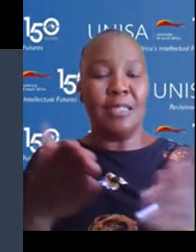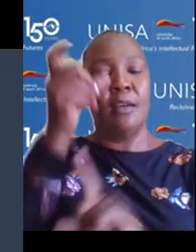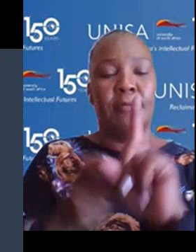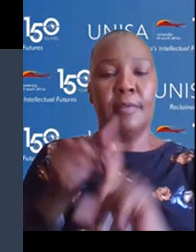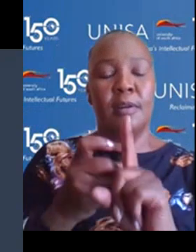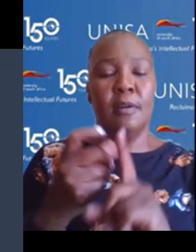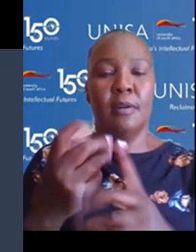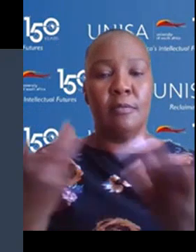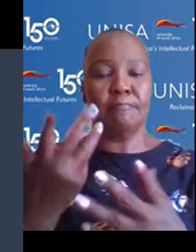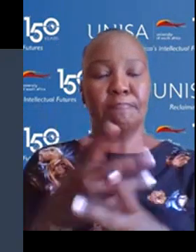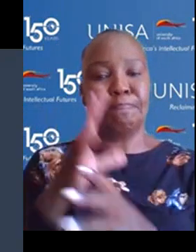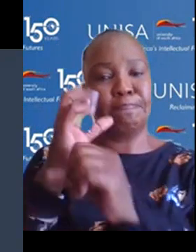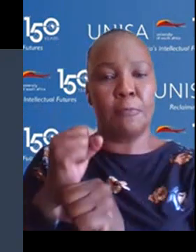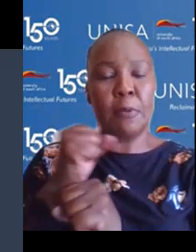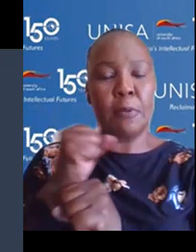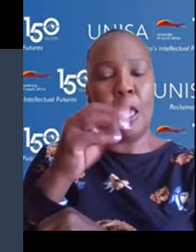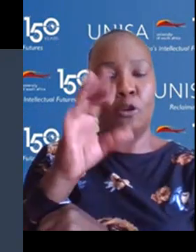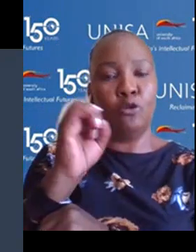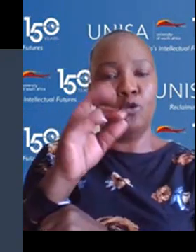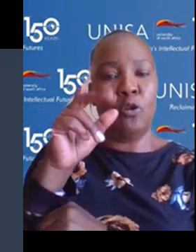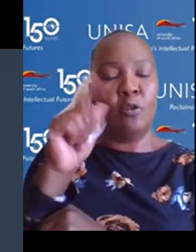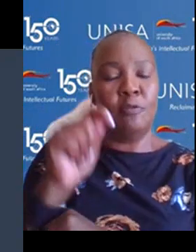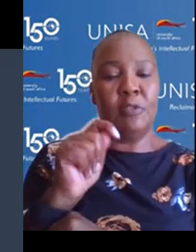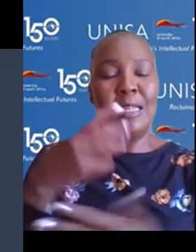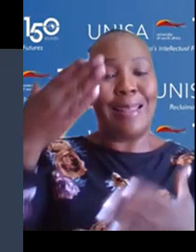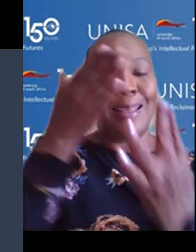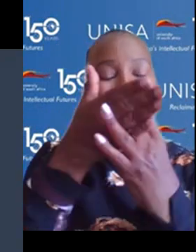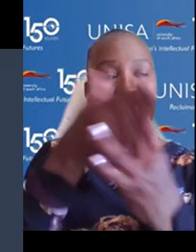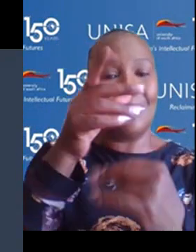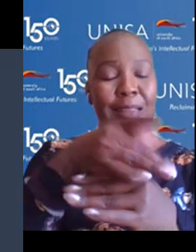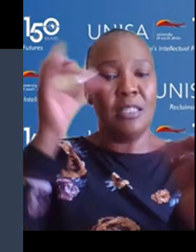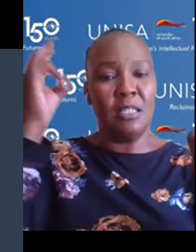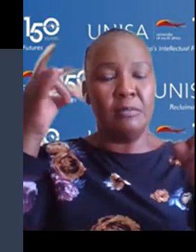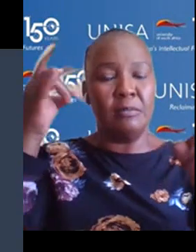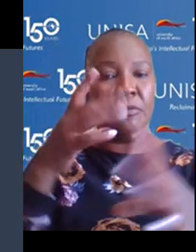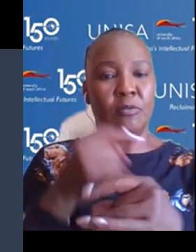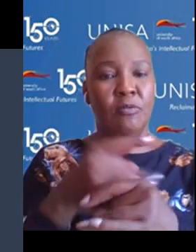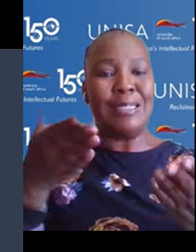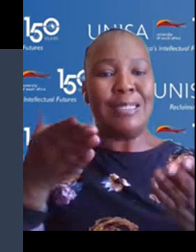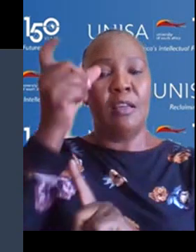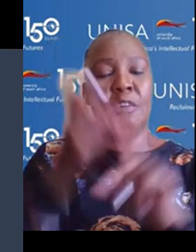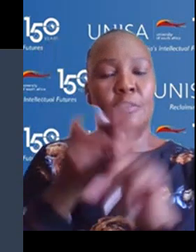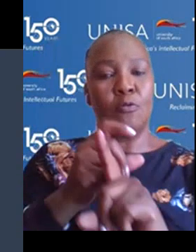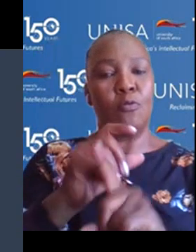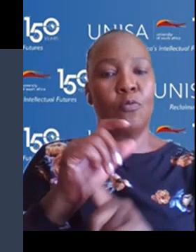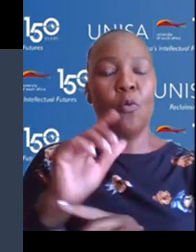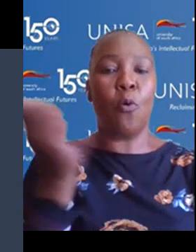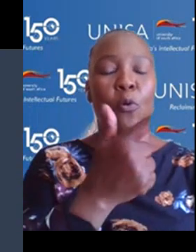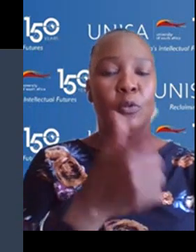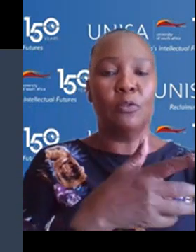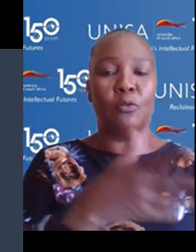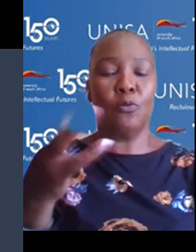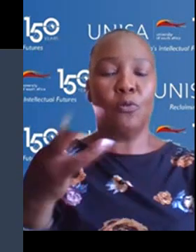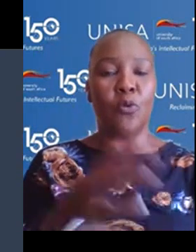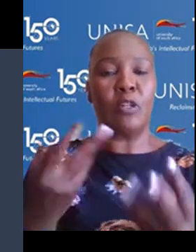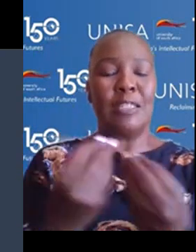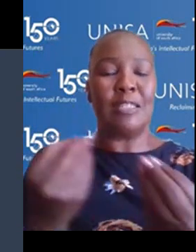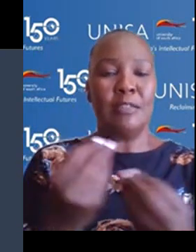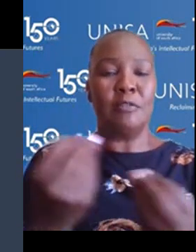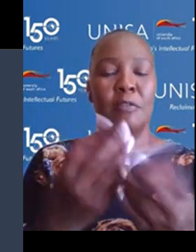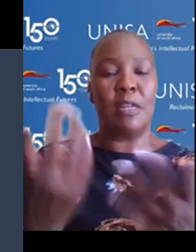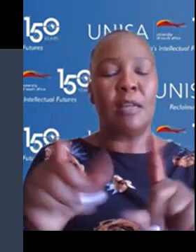being maintained by Microsoft, and you can access this information from that server on all your devices. So it can even sync up. For